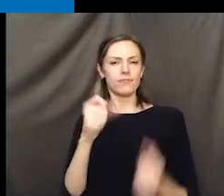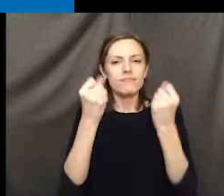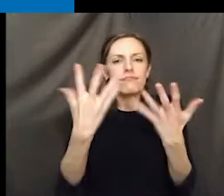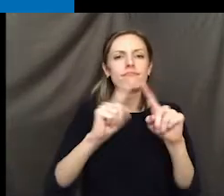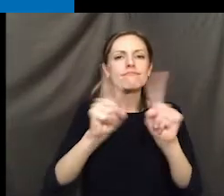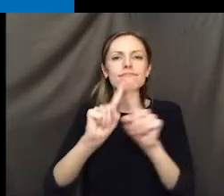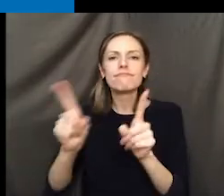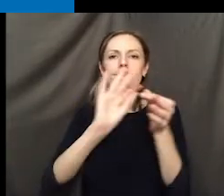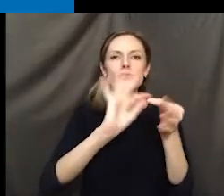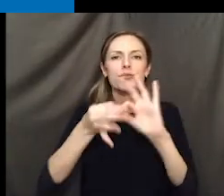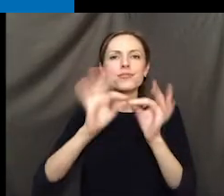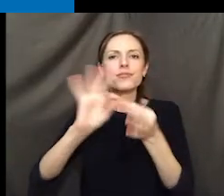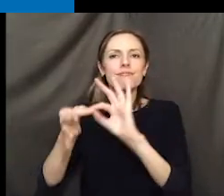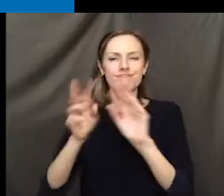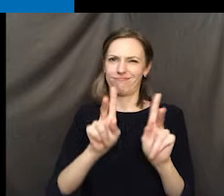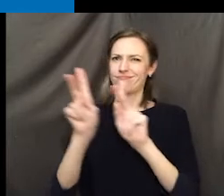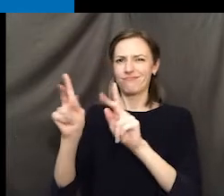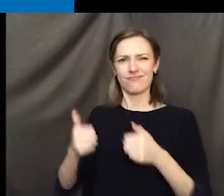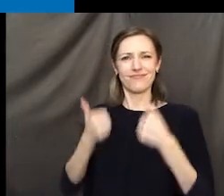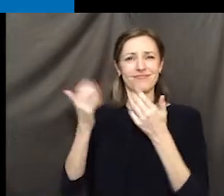to find the right answer.